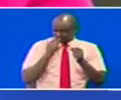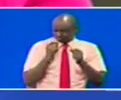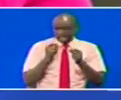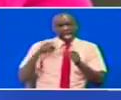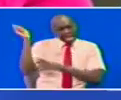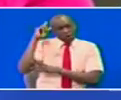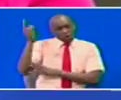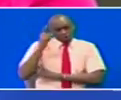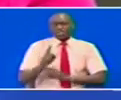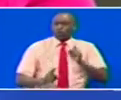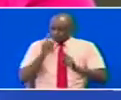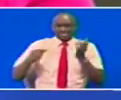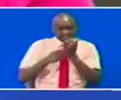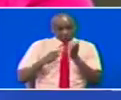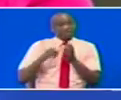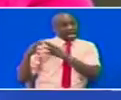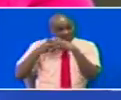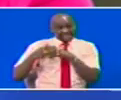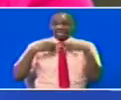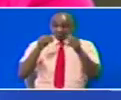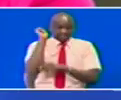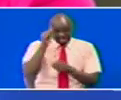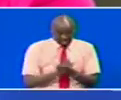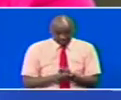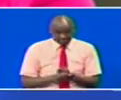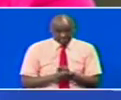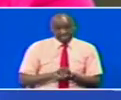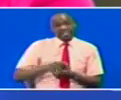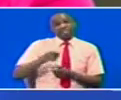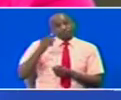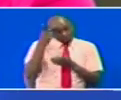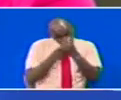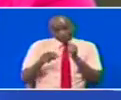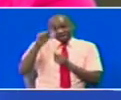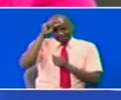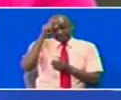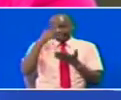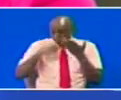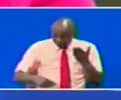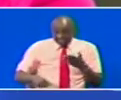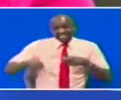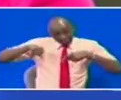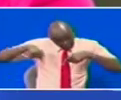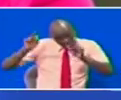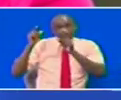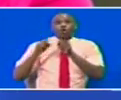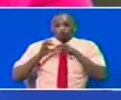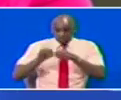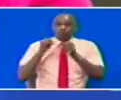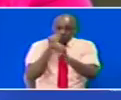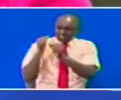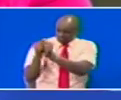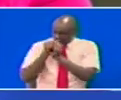the Kenya Defense Forces by the American government, as the two governments say in unison that they will continue to